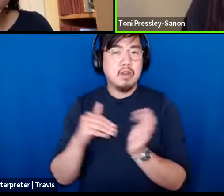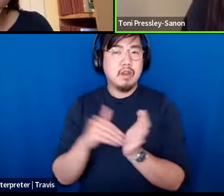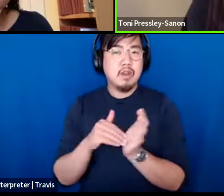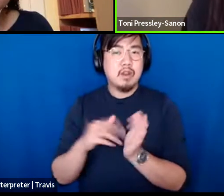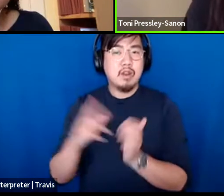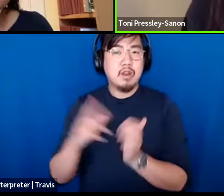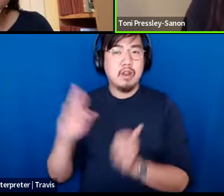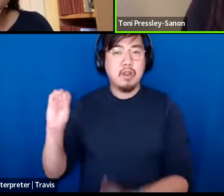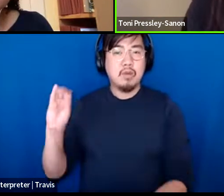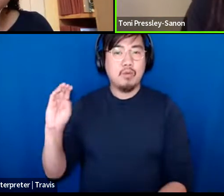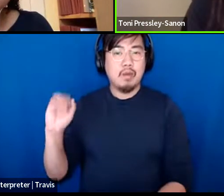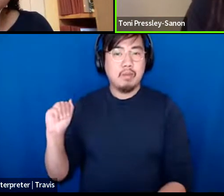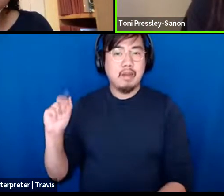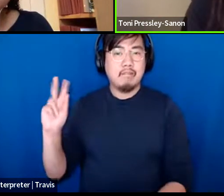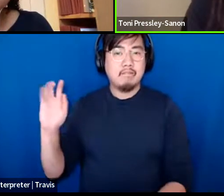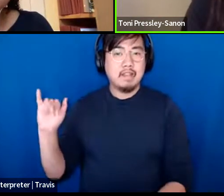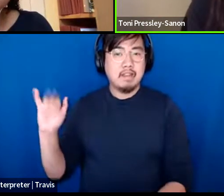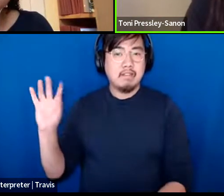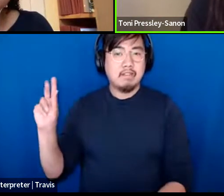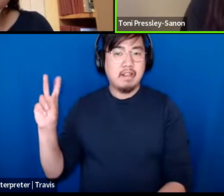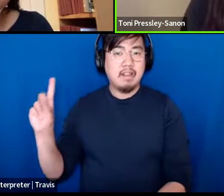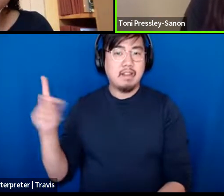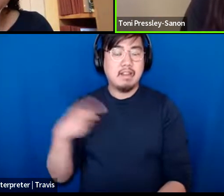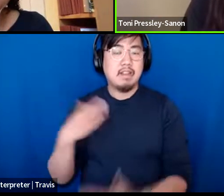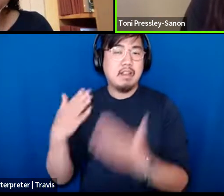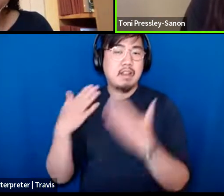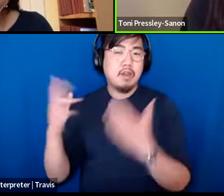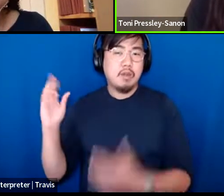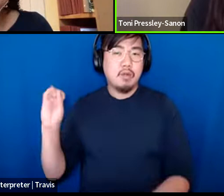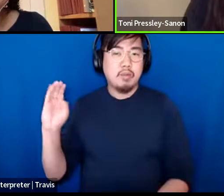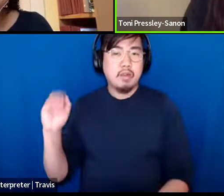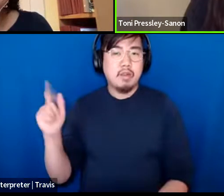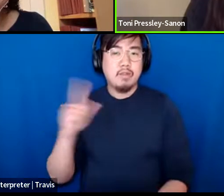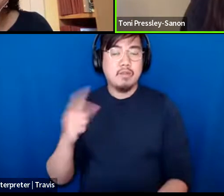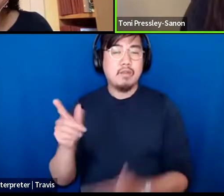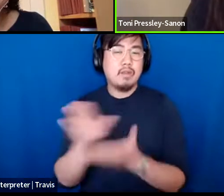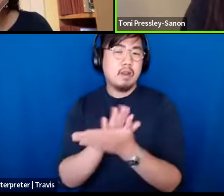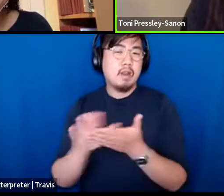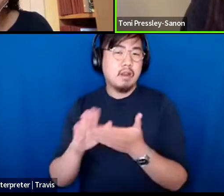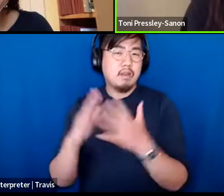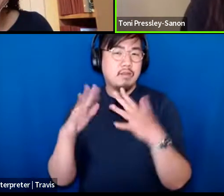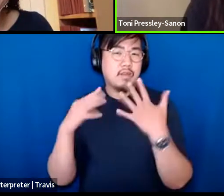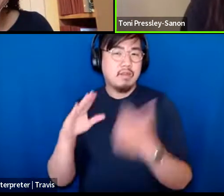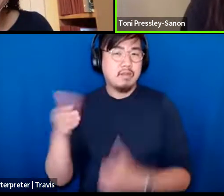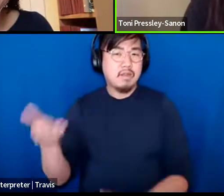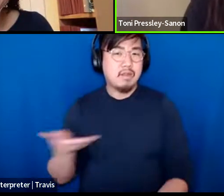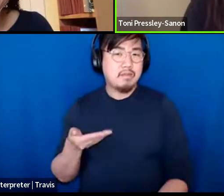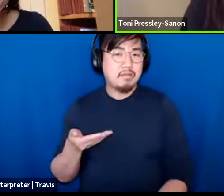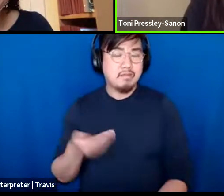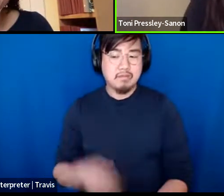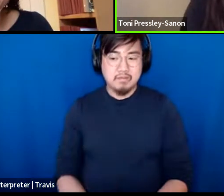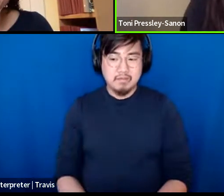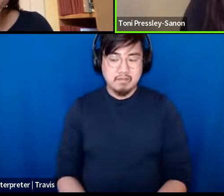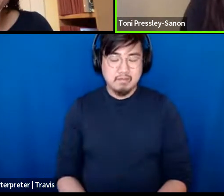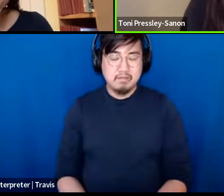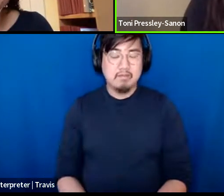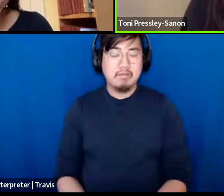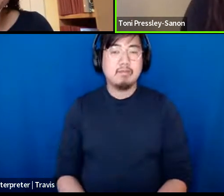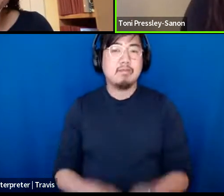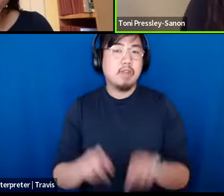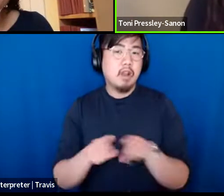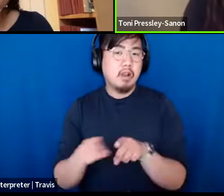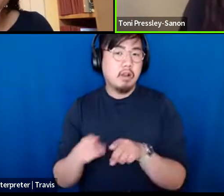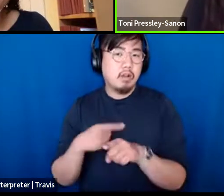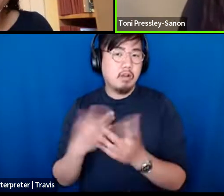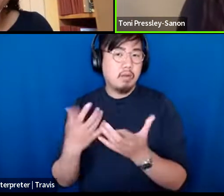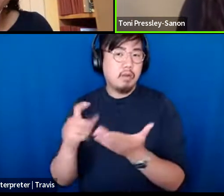Vesely-Flad. And thank you, Rima, for this kind invitation. I'd also like to